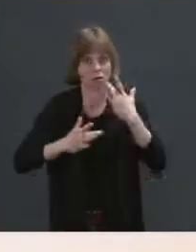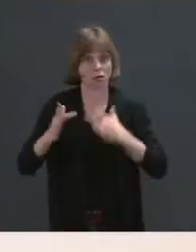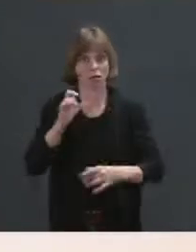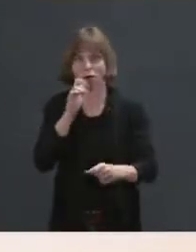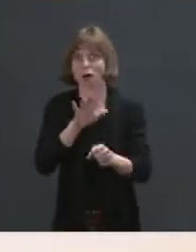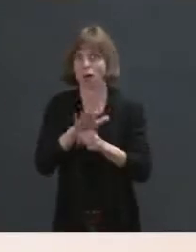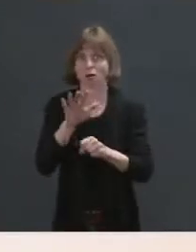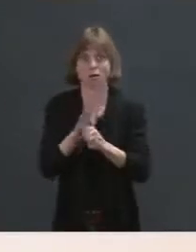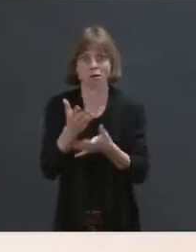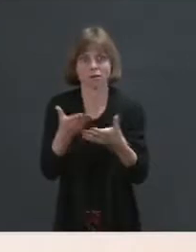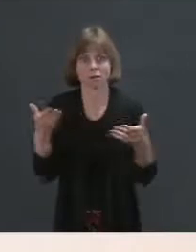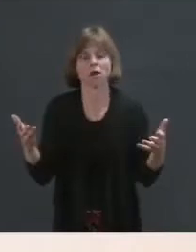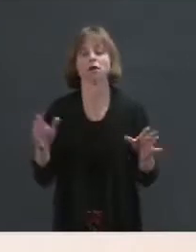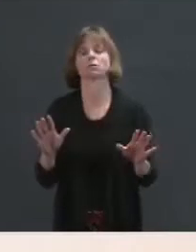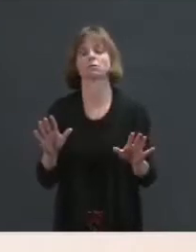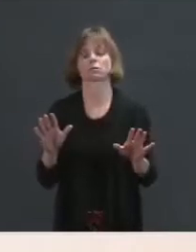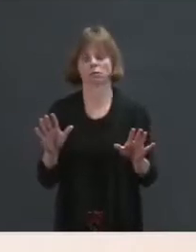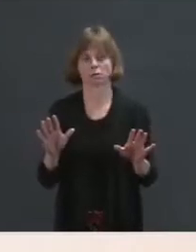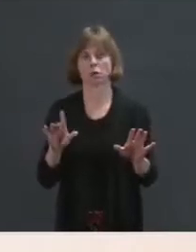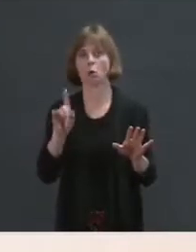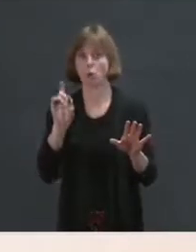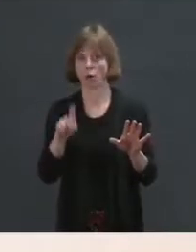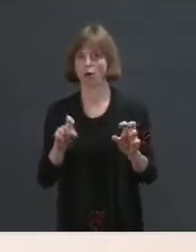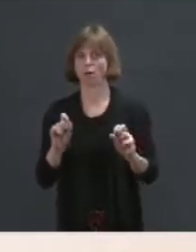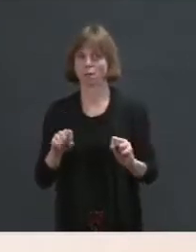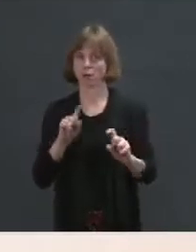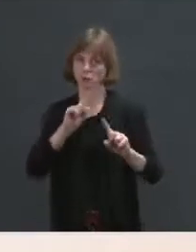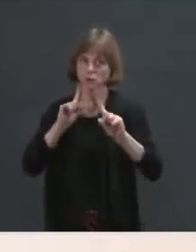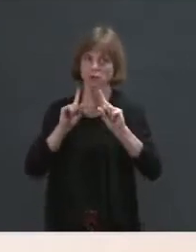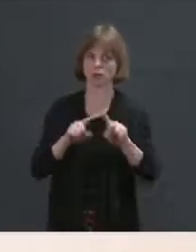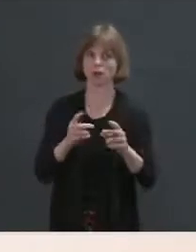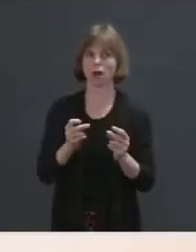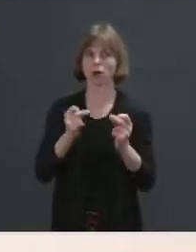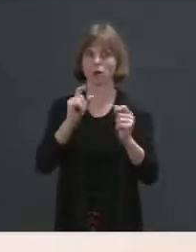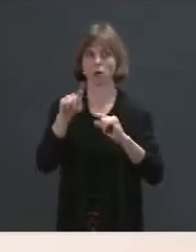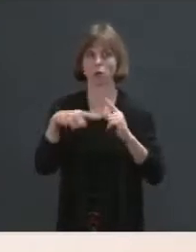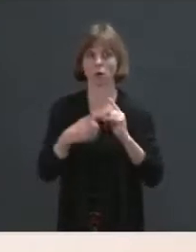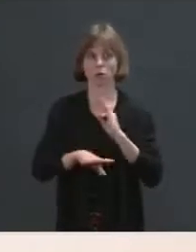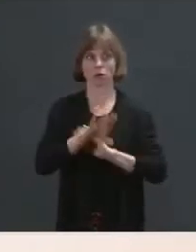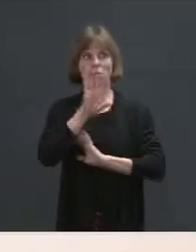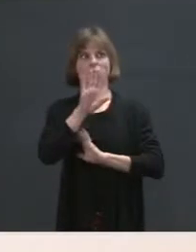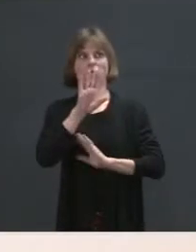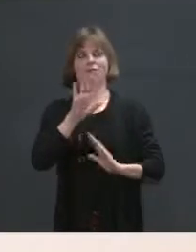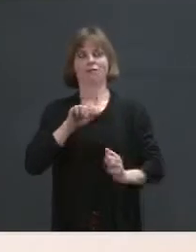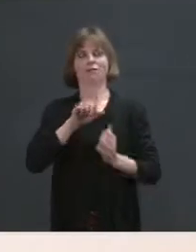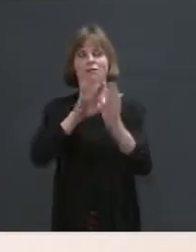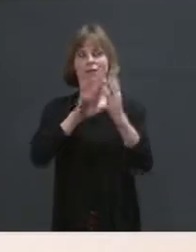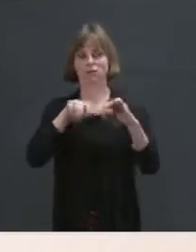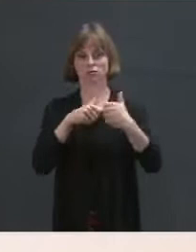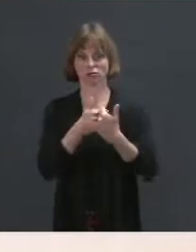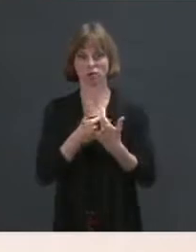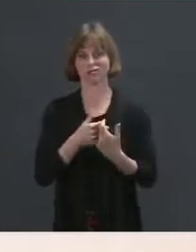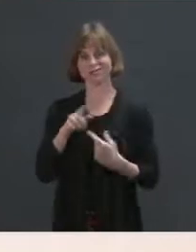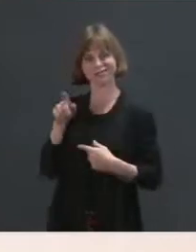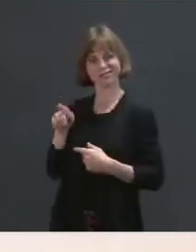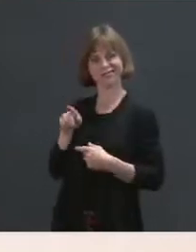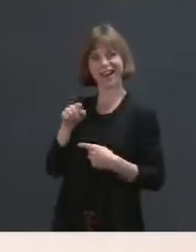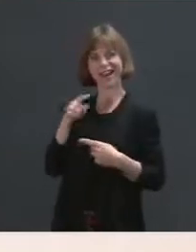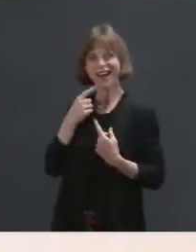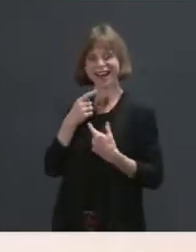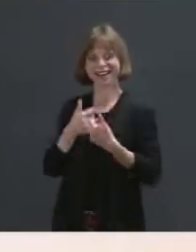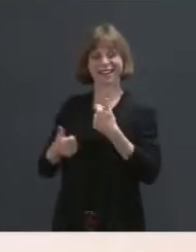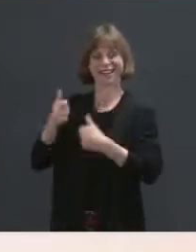What we need is the capacity to respond quickly when hit by a challenge. This executive order moves the whole government towards being